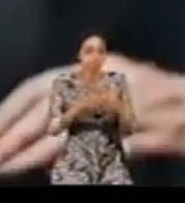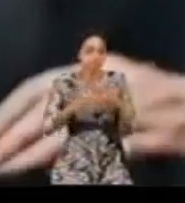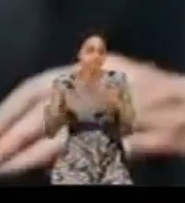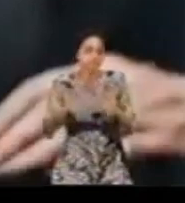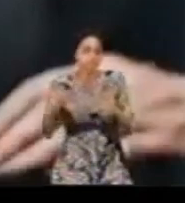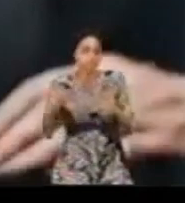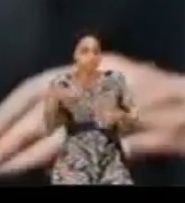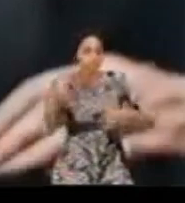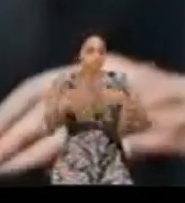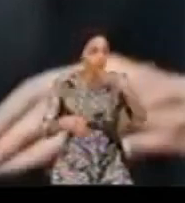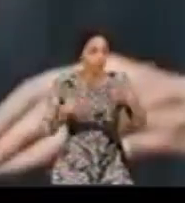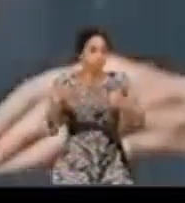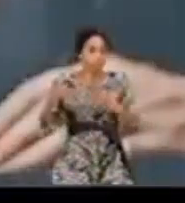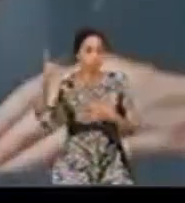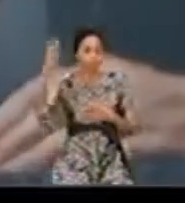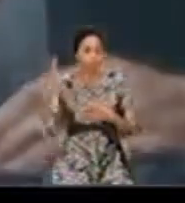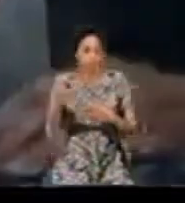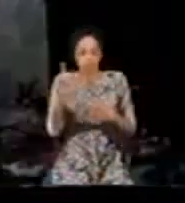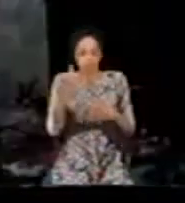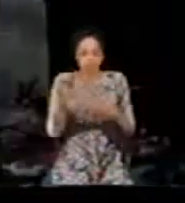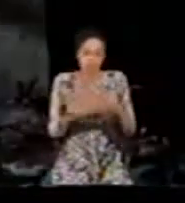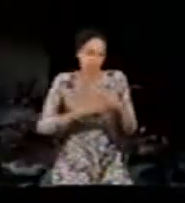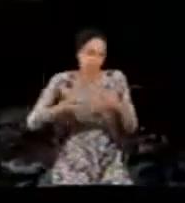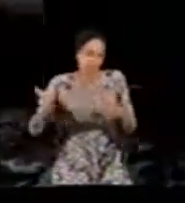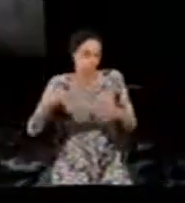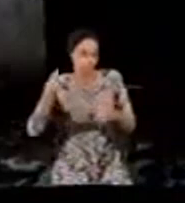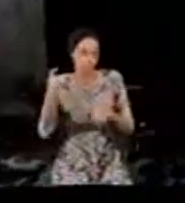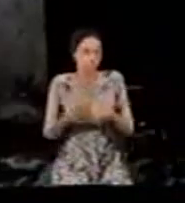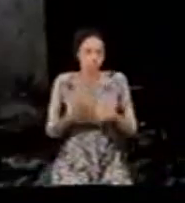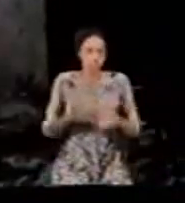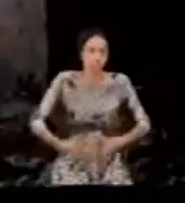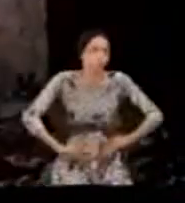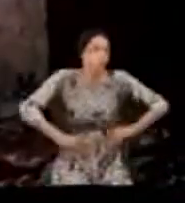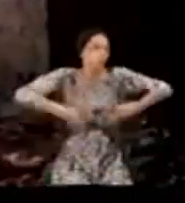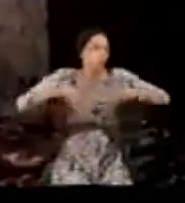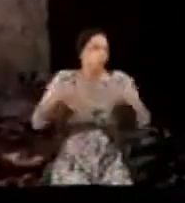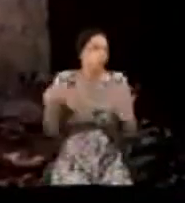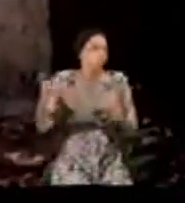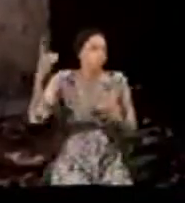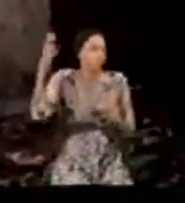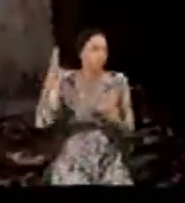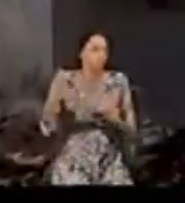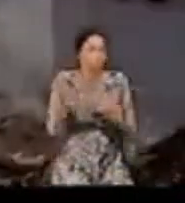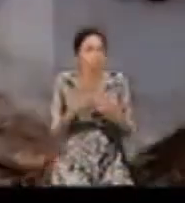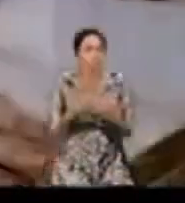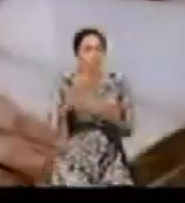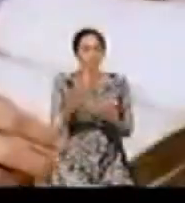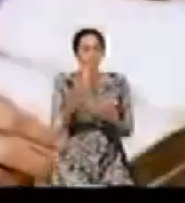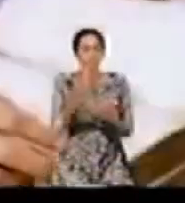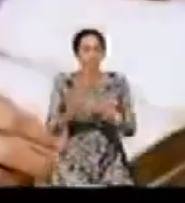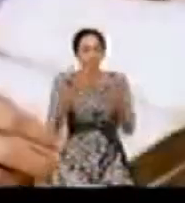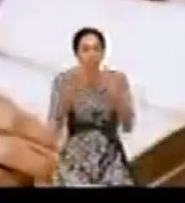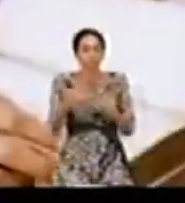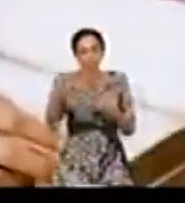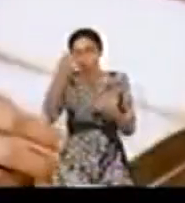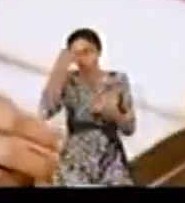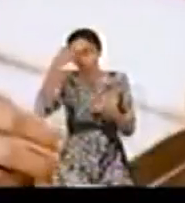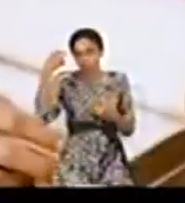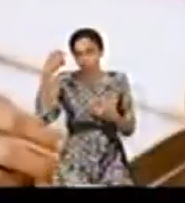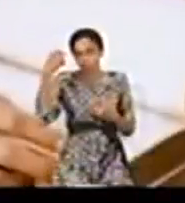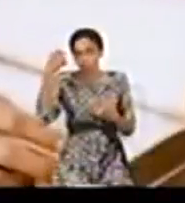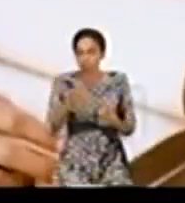escape judgment, if you flee from the wrath to come, if you are coming because you mean